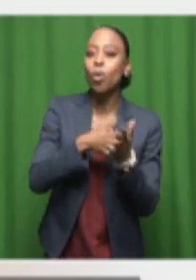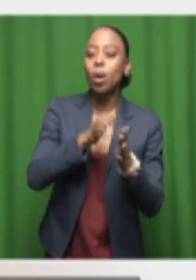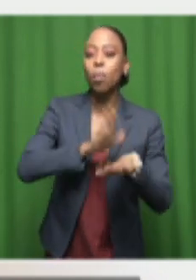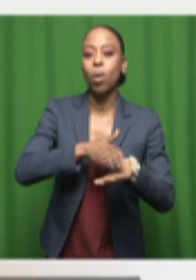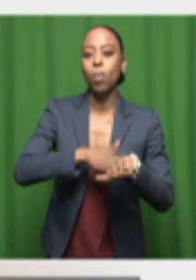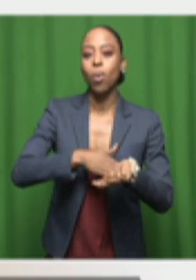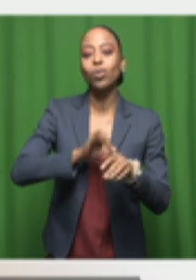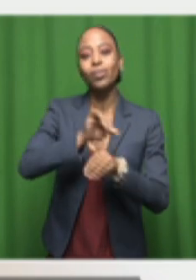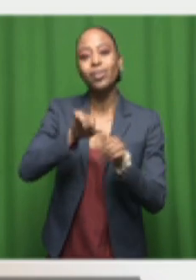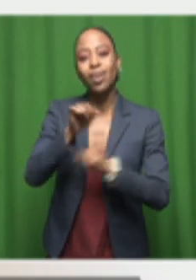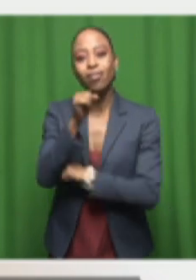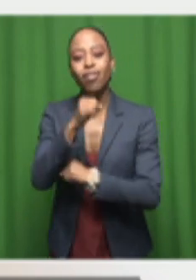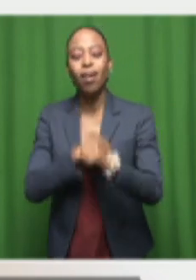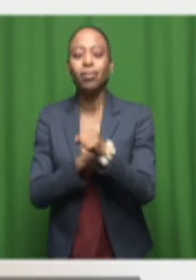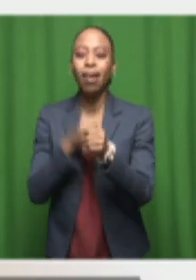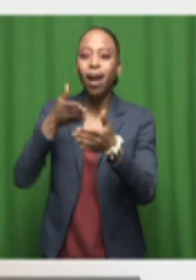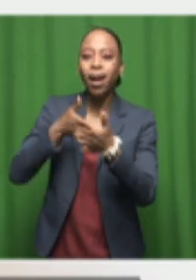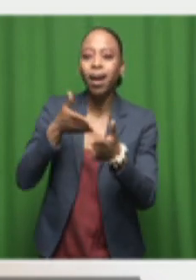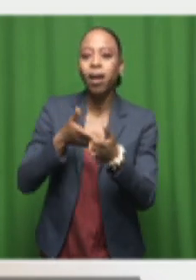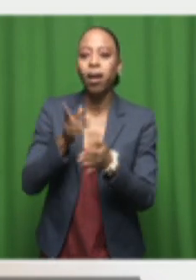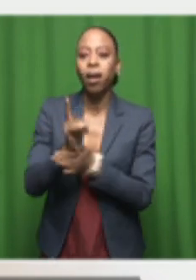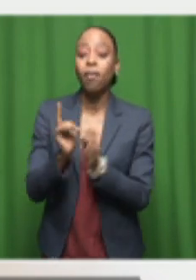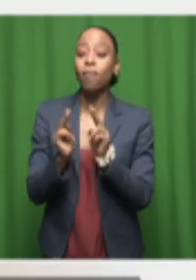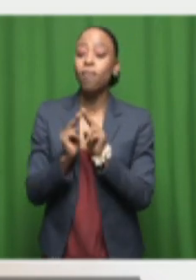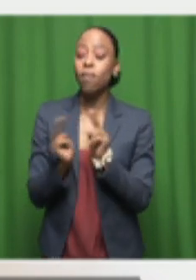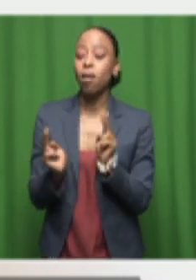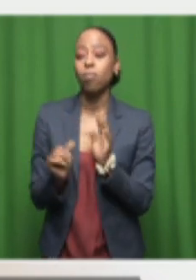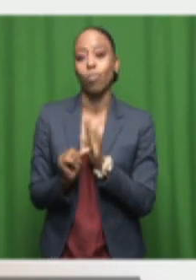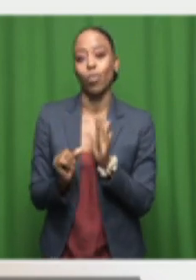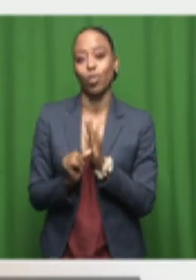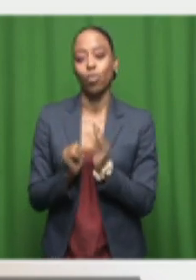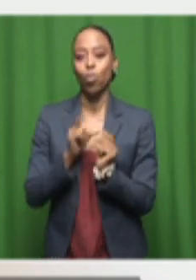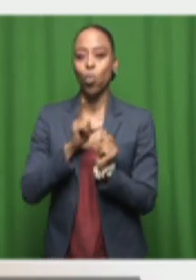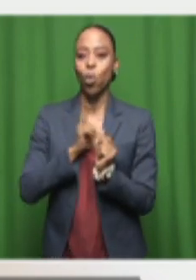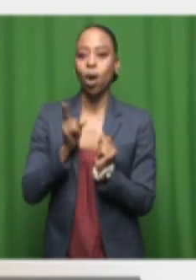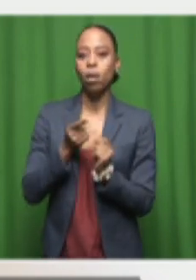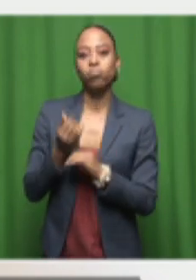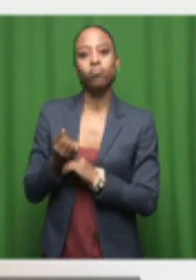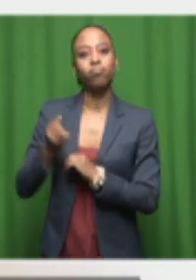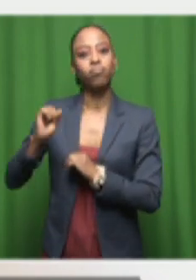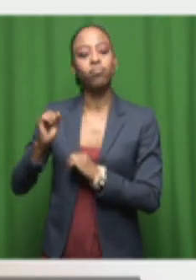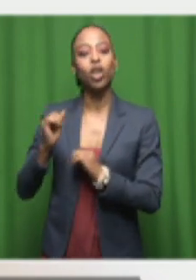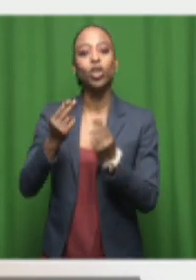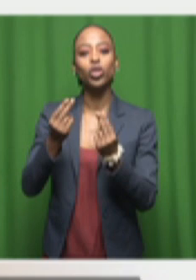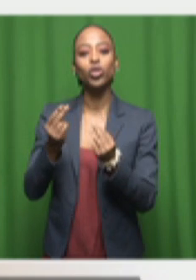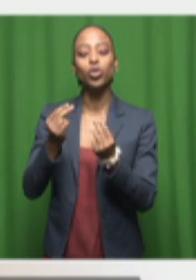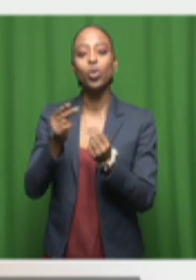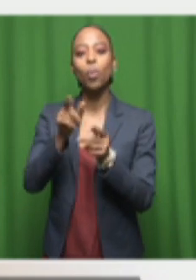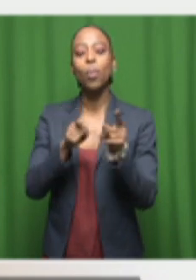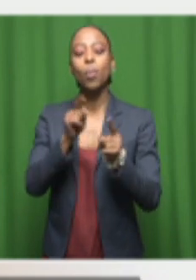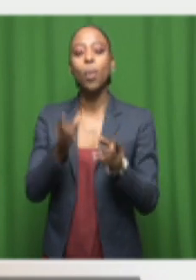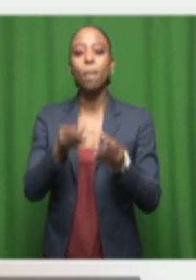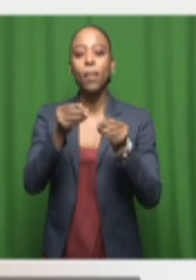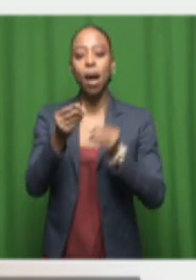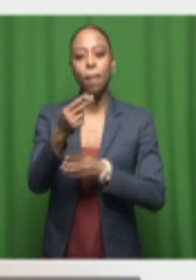structural barriers that are essential for us to prevent new infections. And so issues